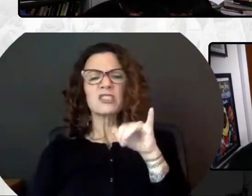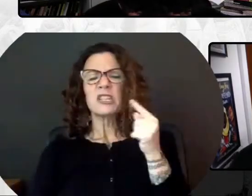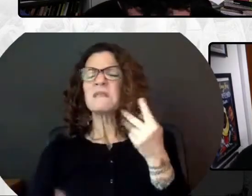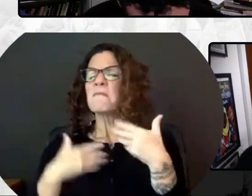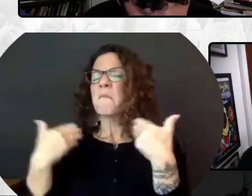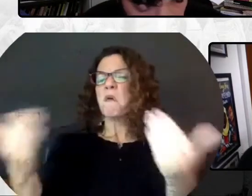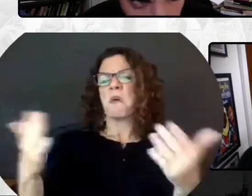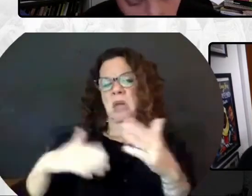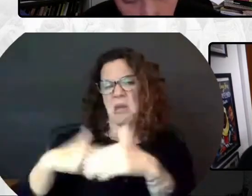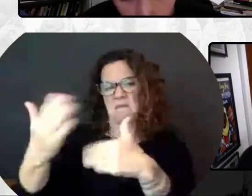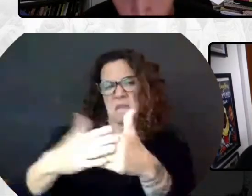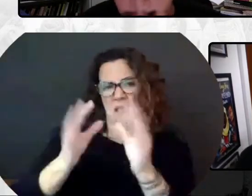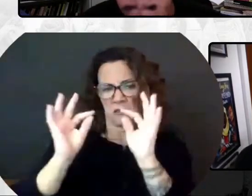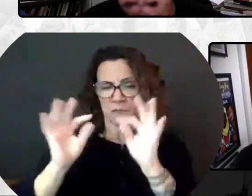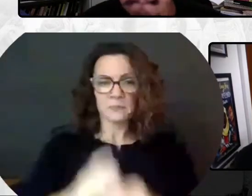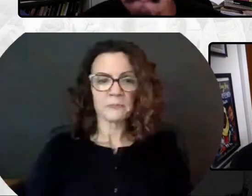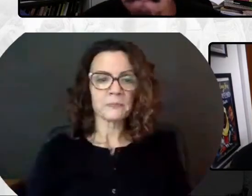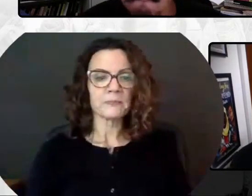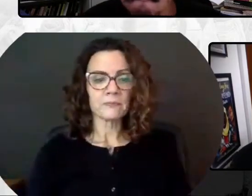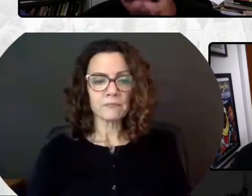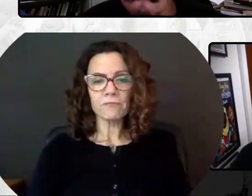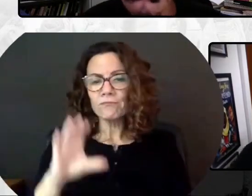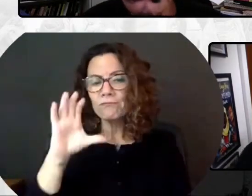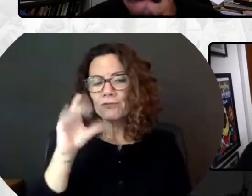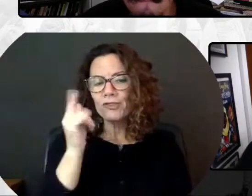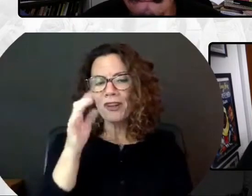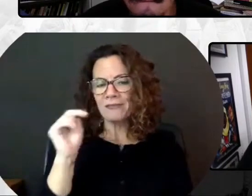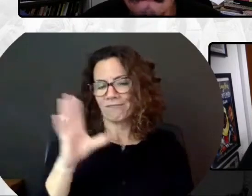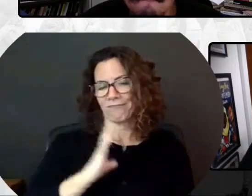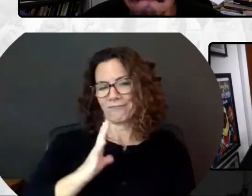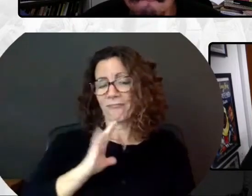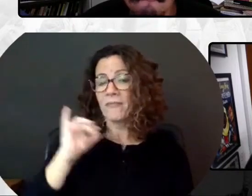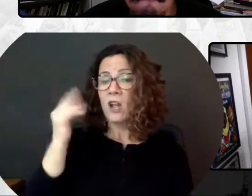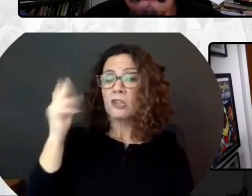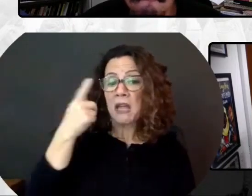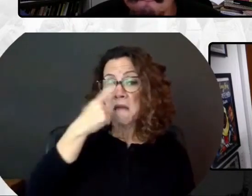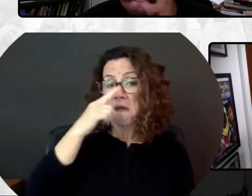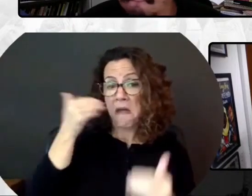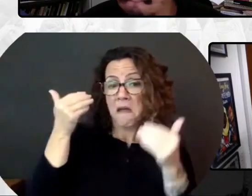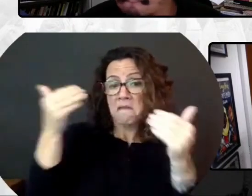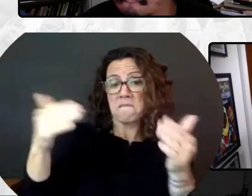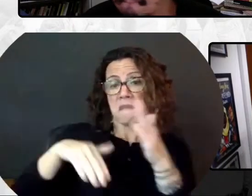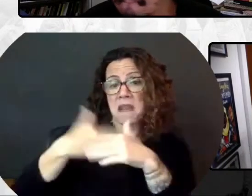don't we roll to the next clip when you get a chance?